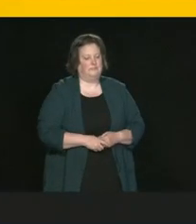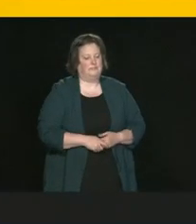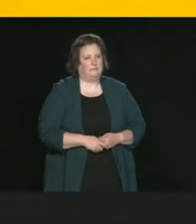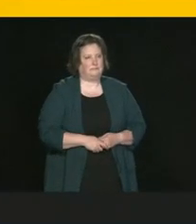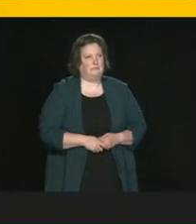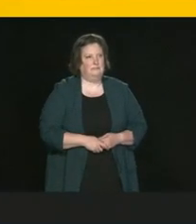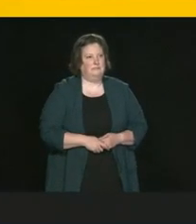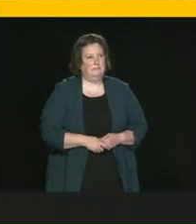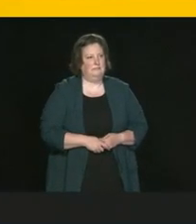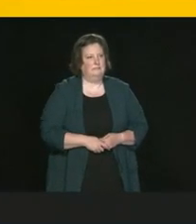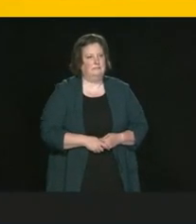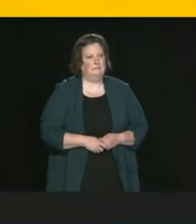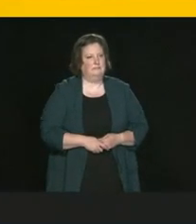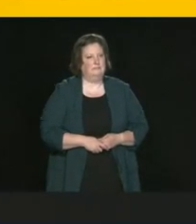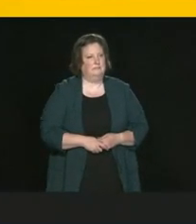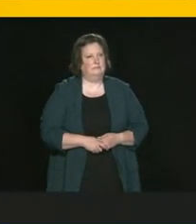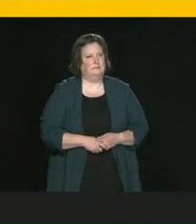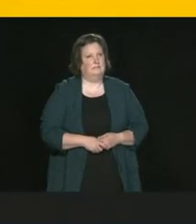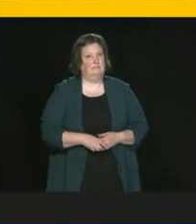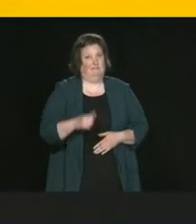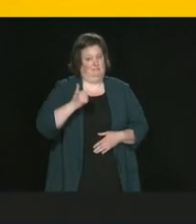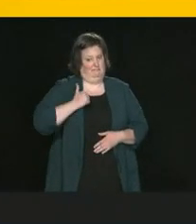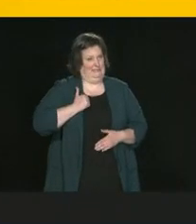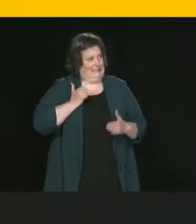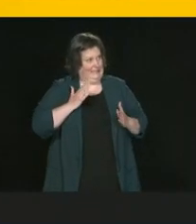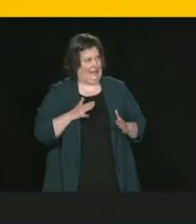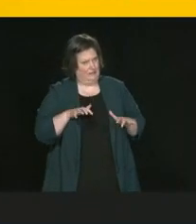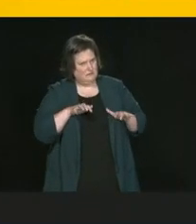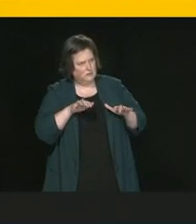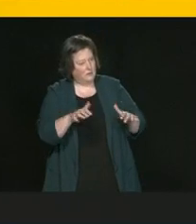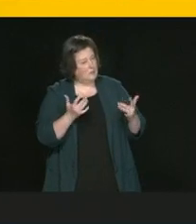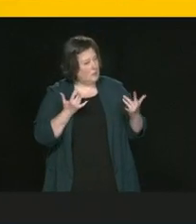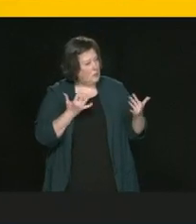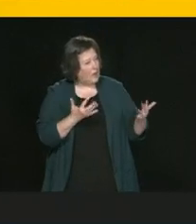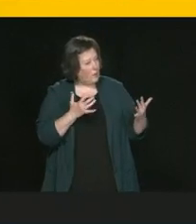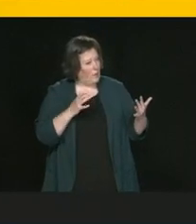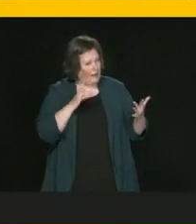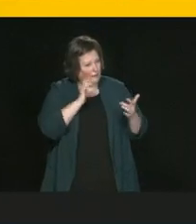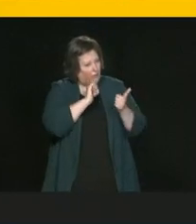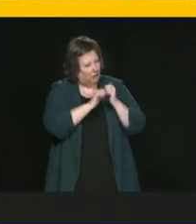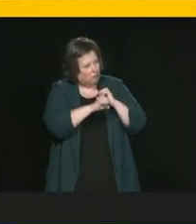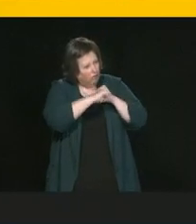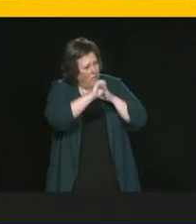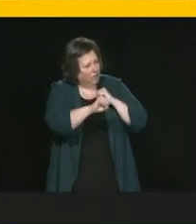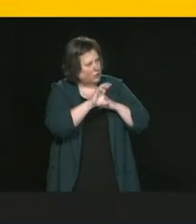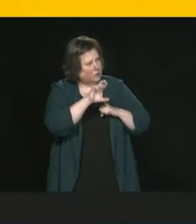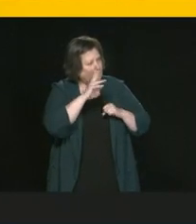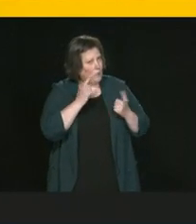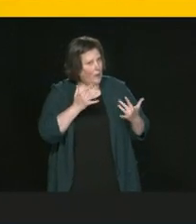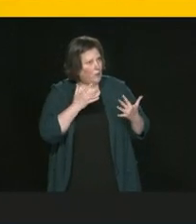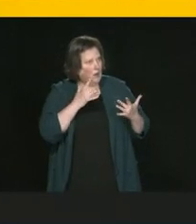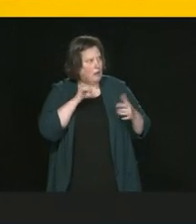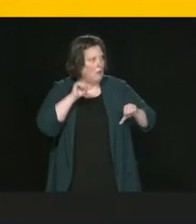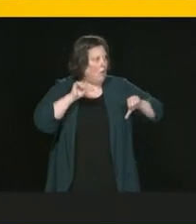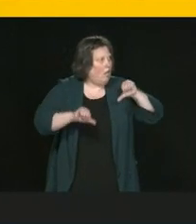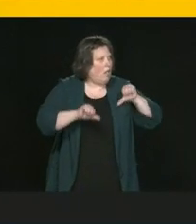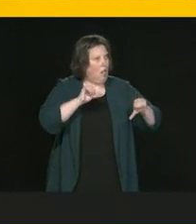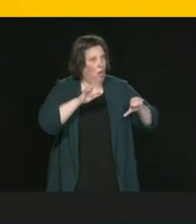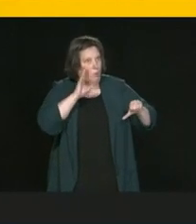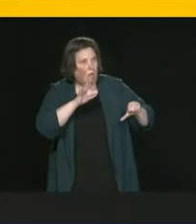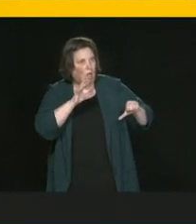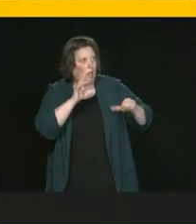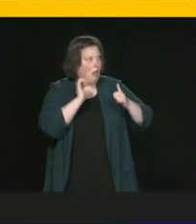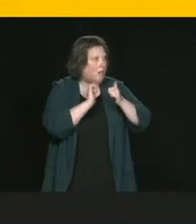Canadians who were waiting for this announcement and have been waiting for it for several weeks and didn't know exactly what was going to happen